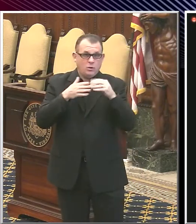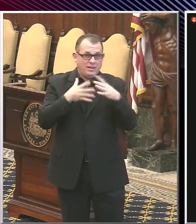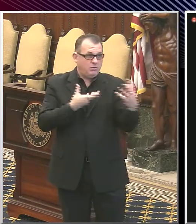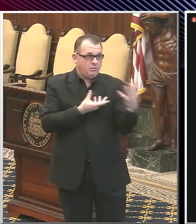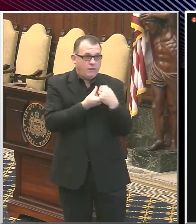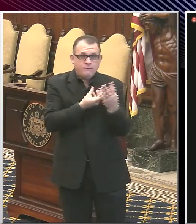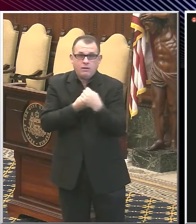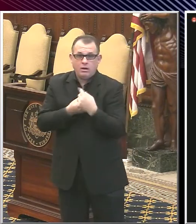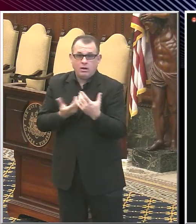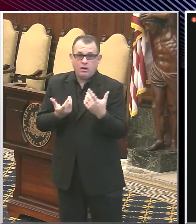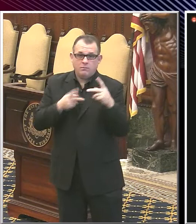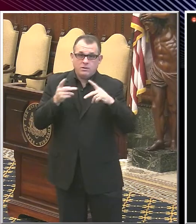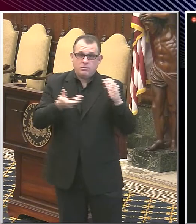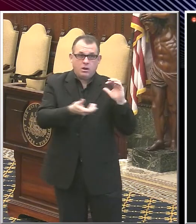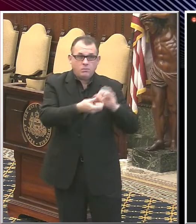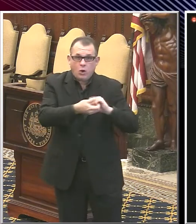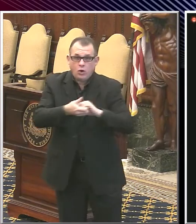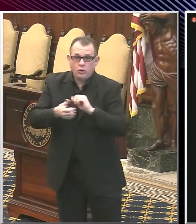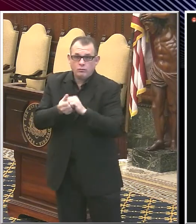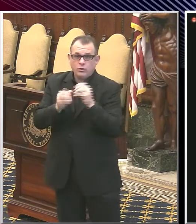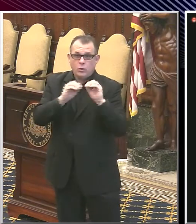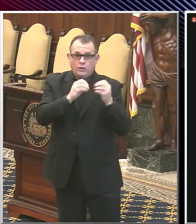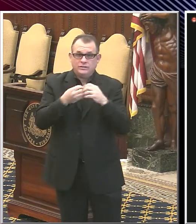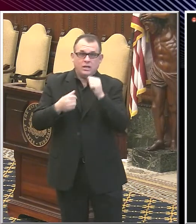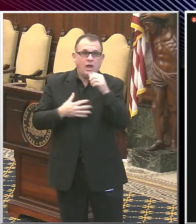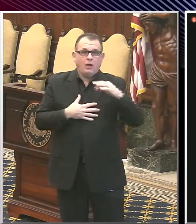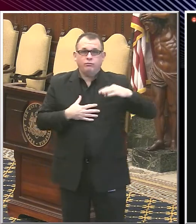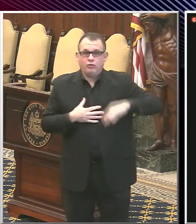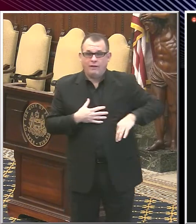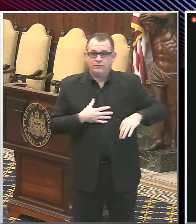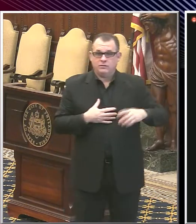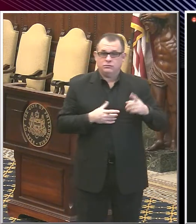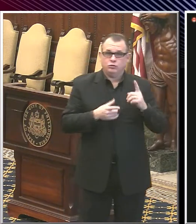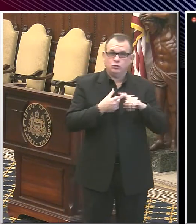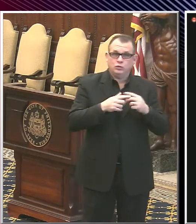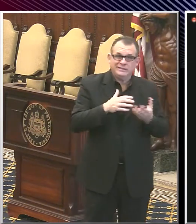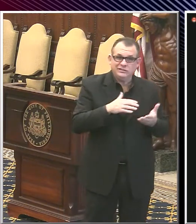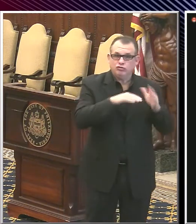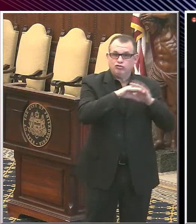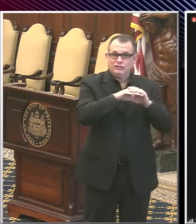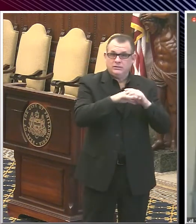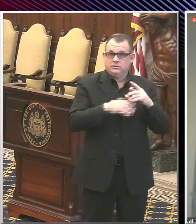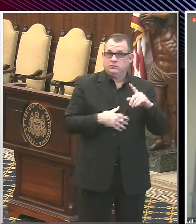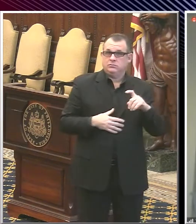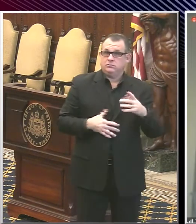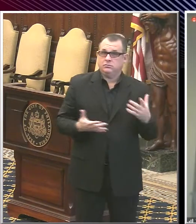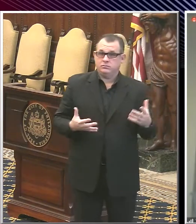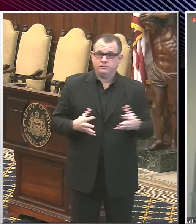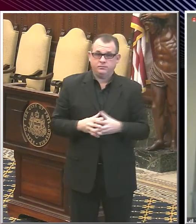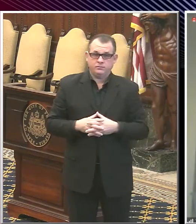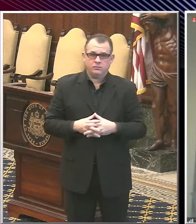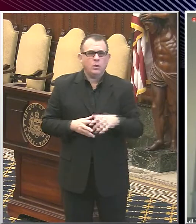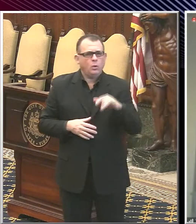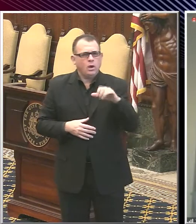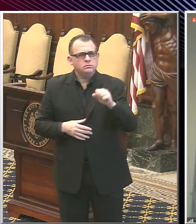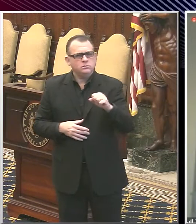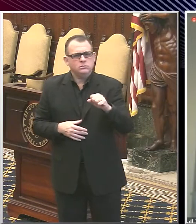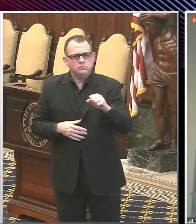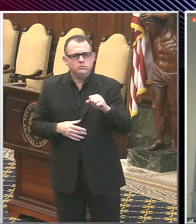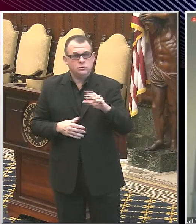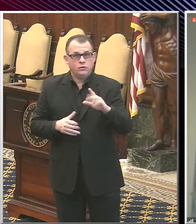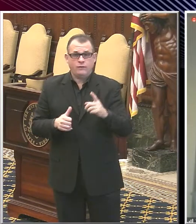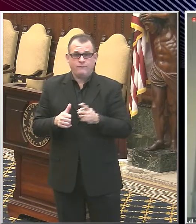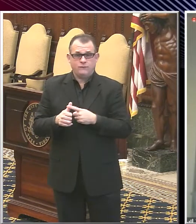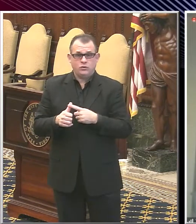further on down the line, but will you partner with city organizations or nonprofits to increase that access? What's the plan there? Yeah,